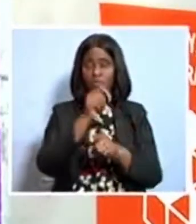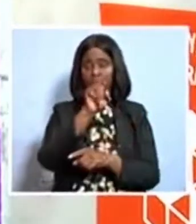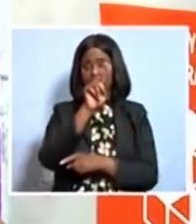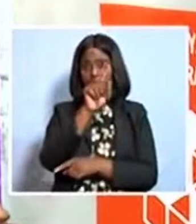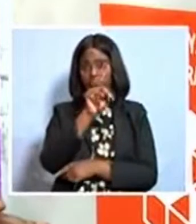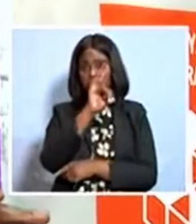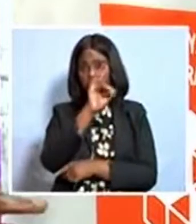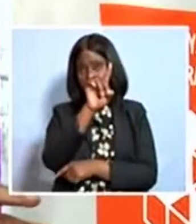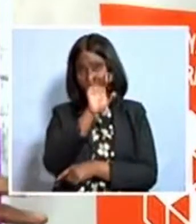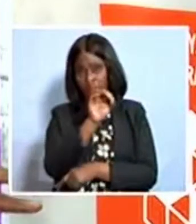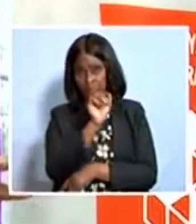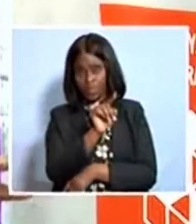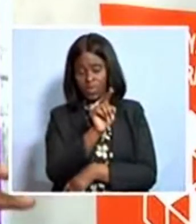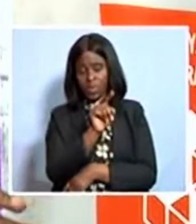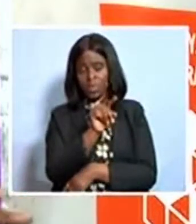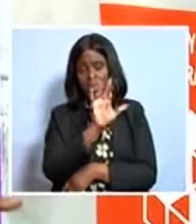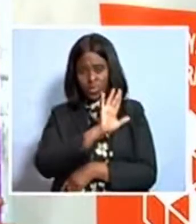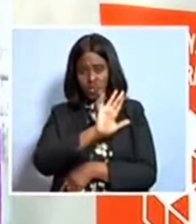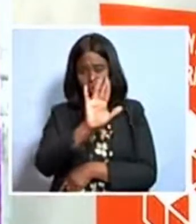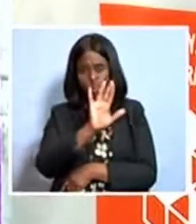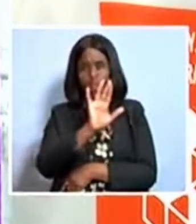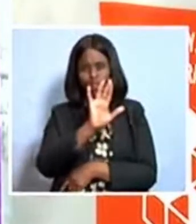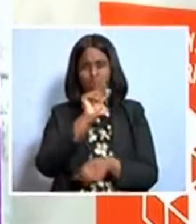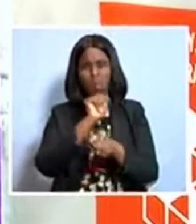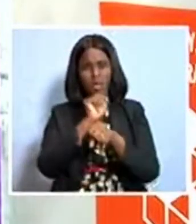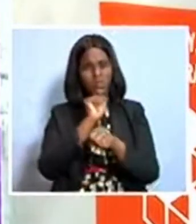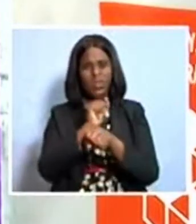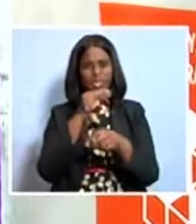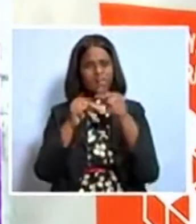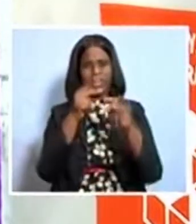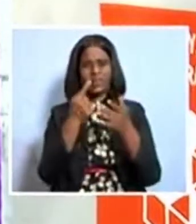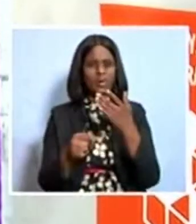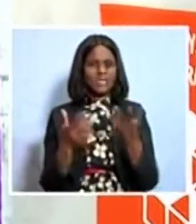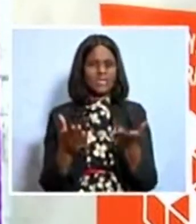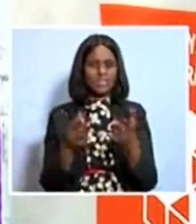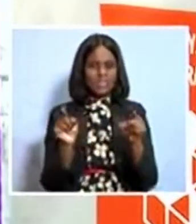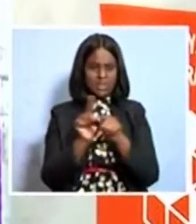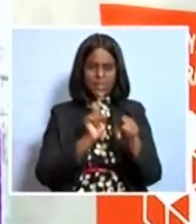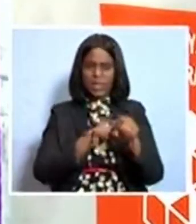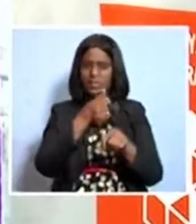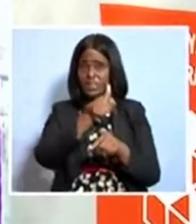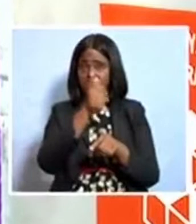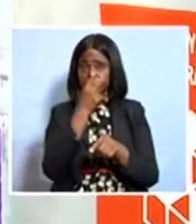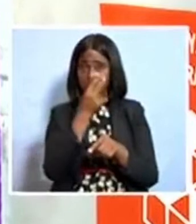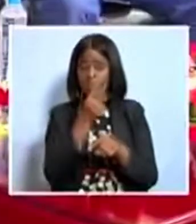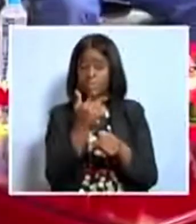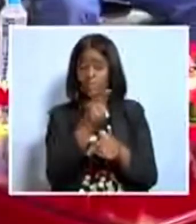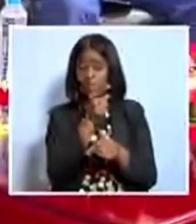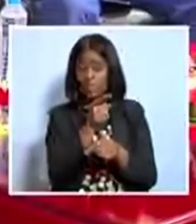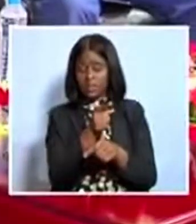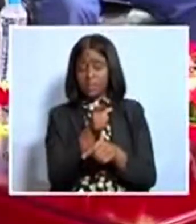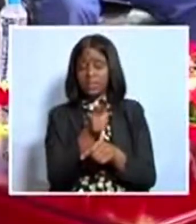What does your title entail? Looking at you being